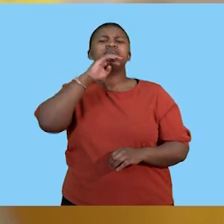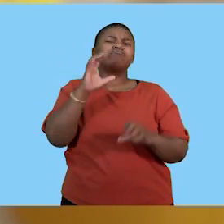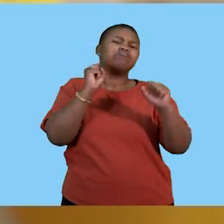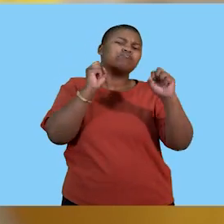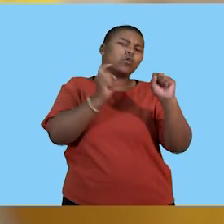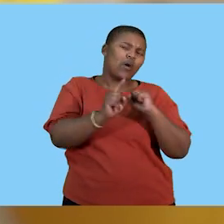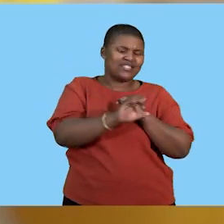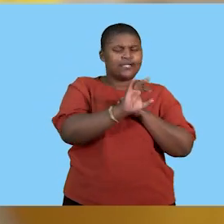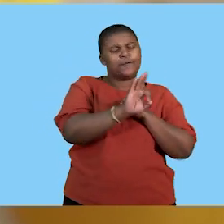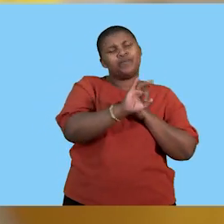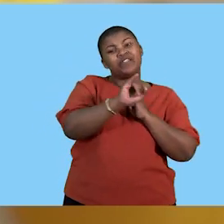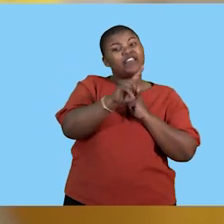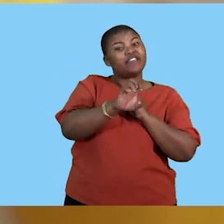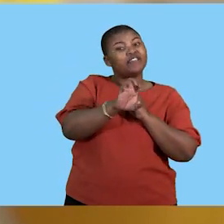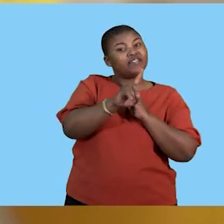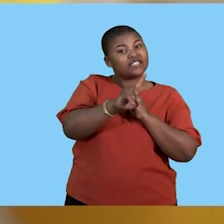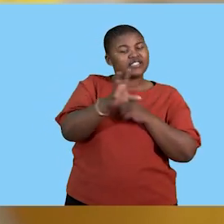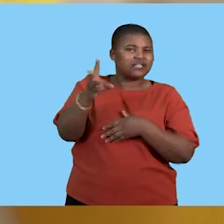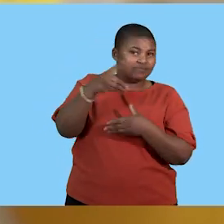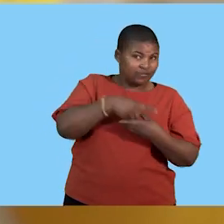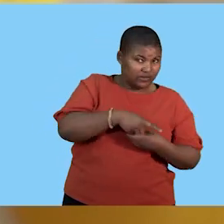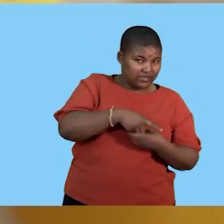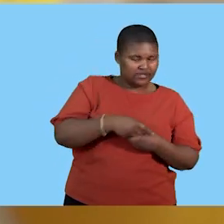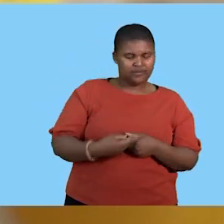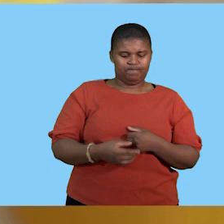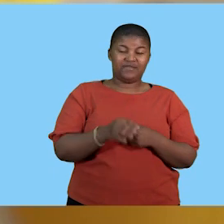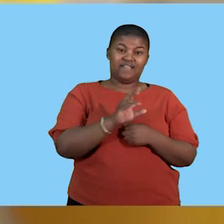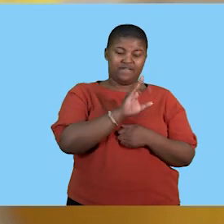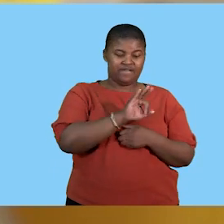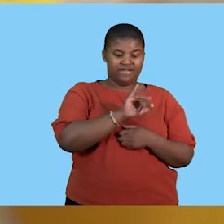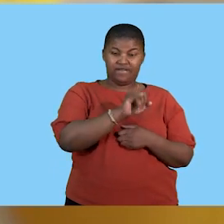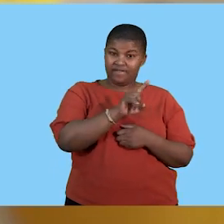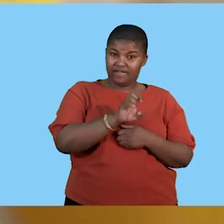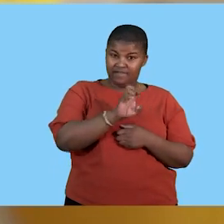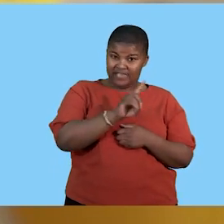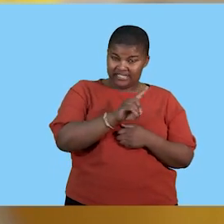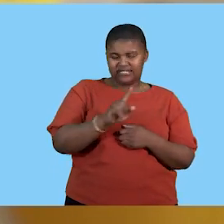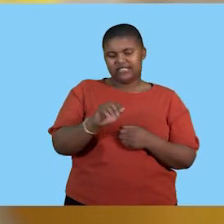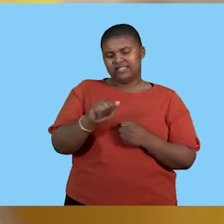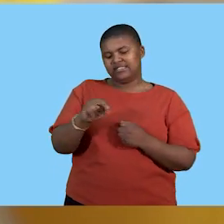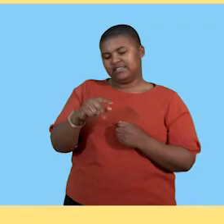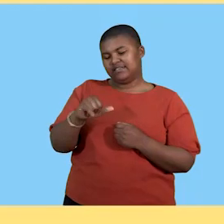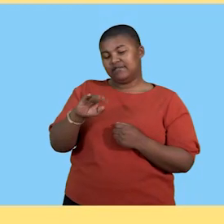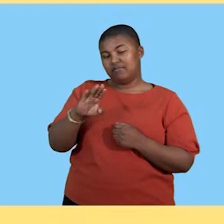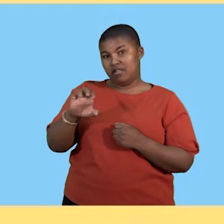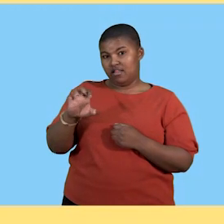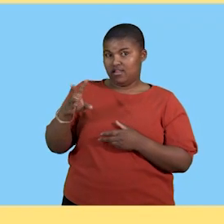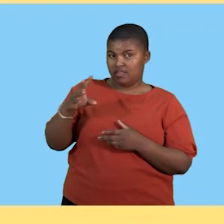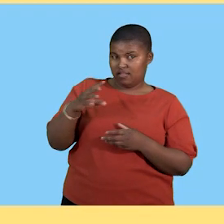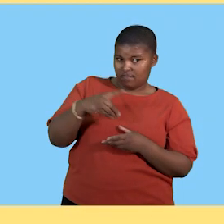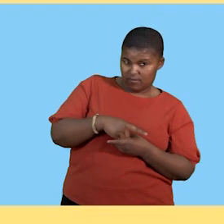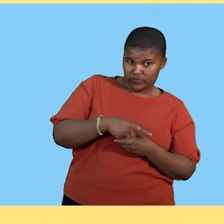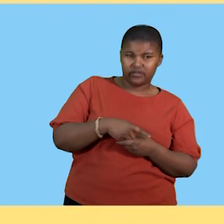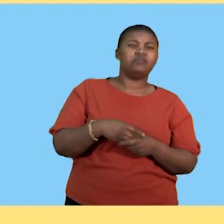our fixed tangible assets. We're going to start off with our fixed tangible assets, and what you see on your screen is note